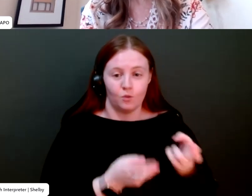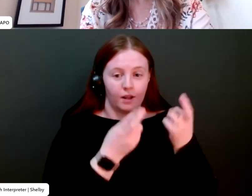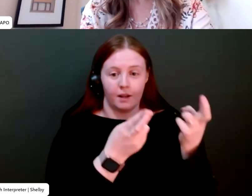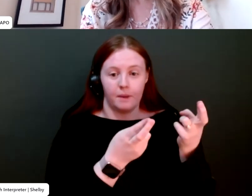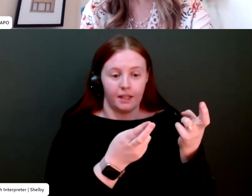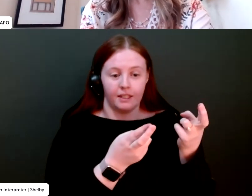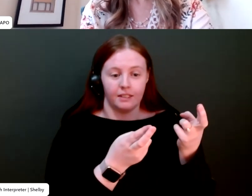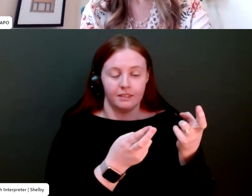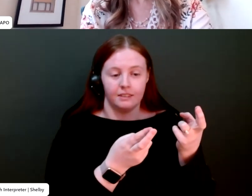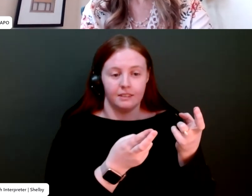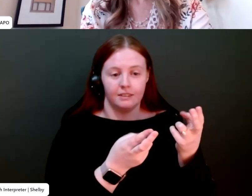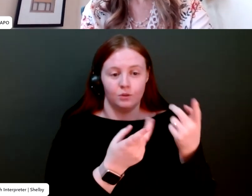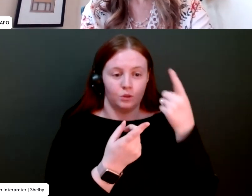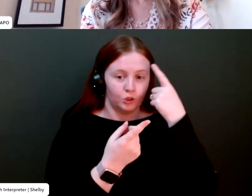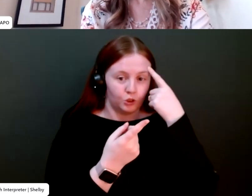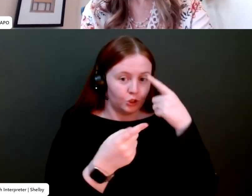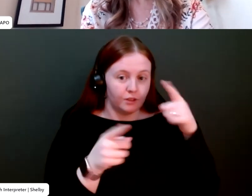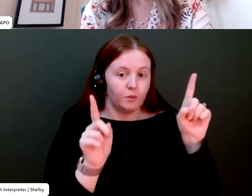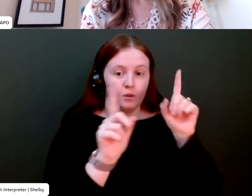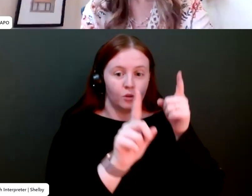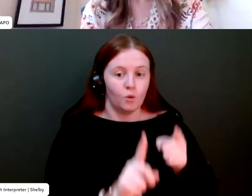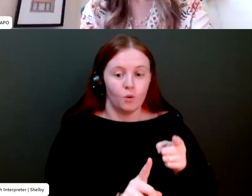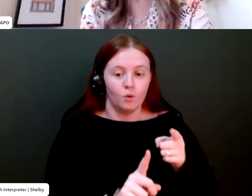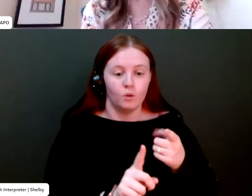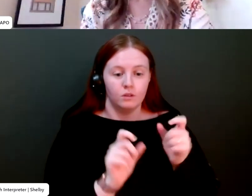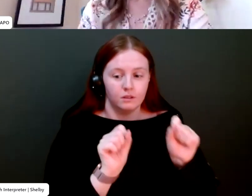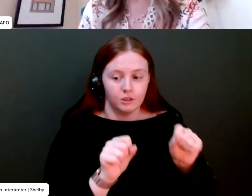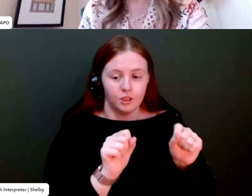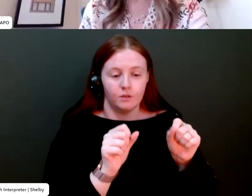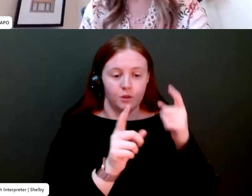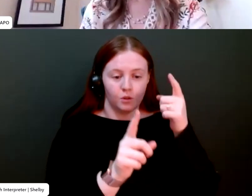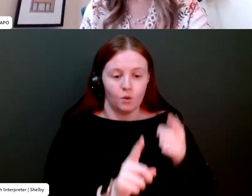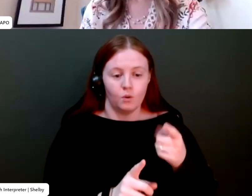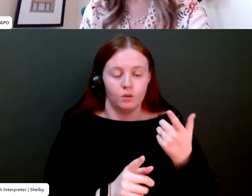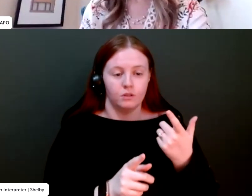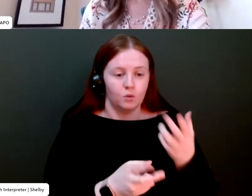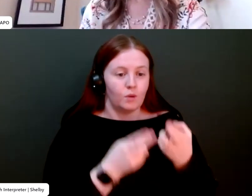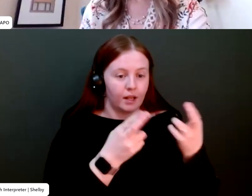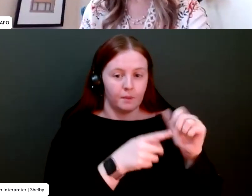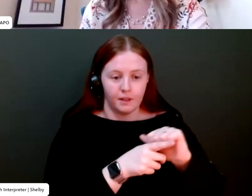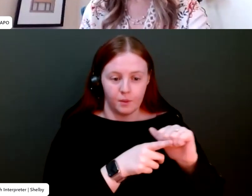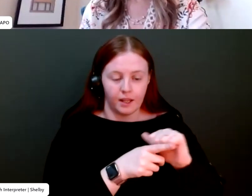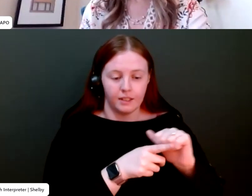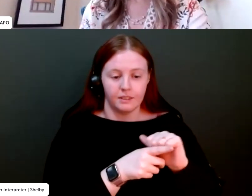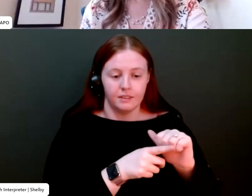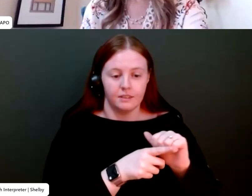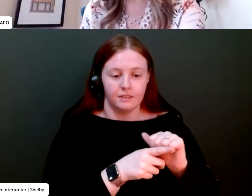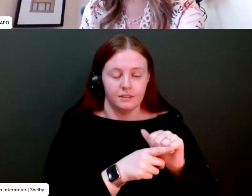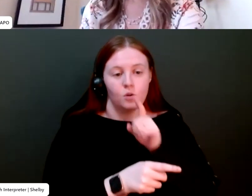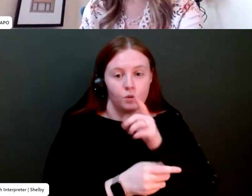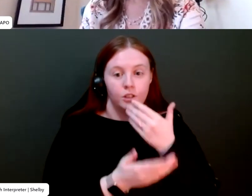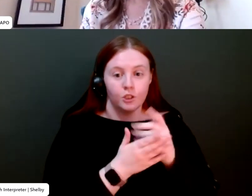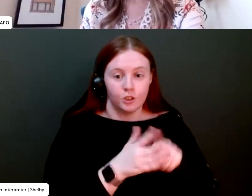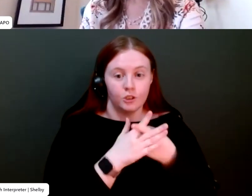are achievable goals? Like clearly a lot of the recommended practices are already a very good start, but